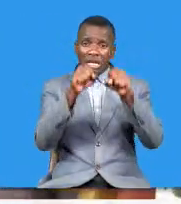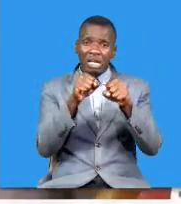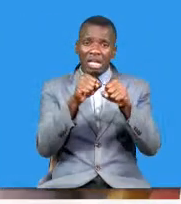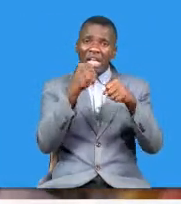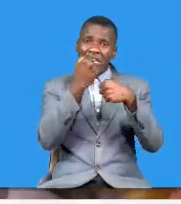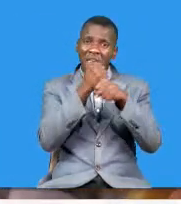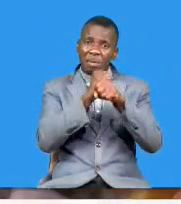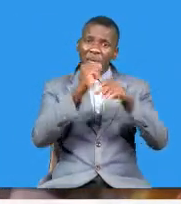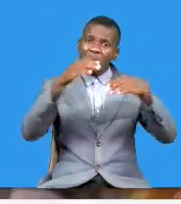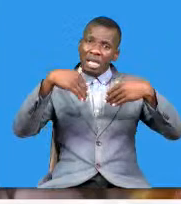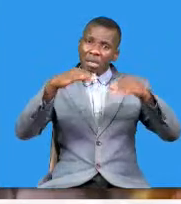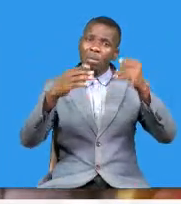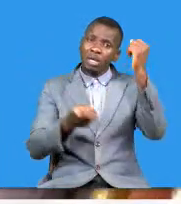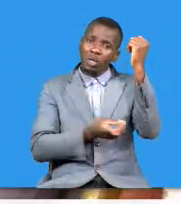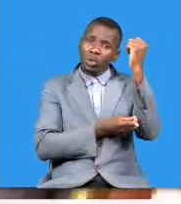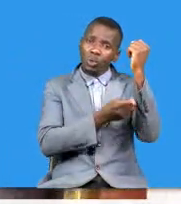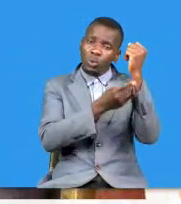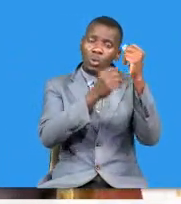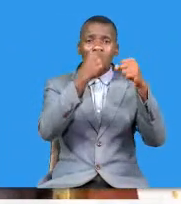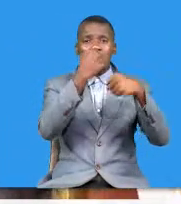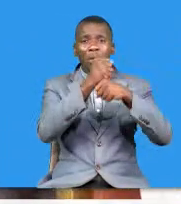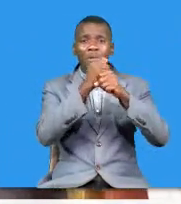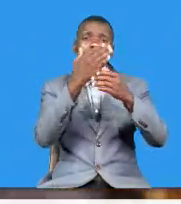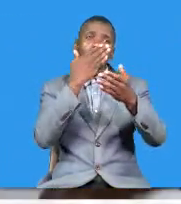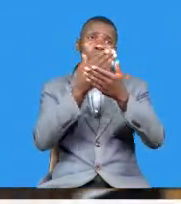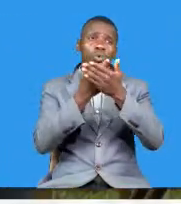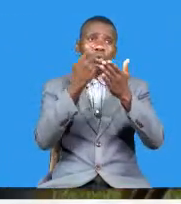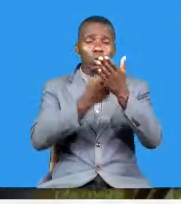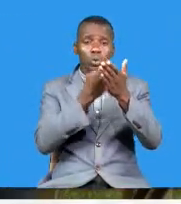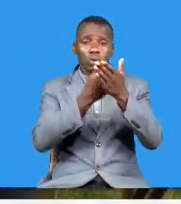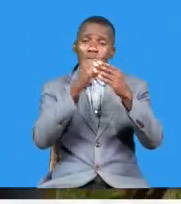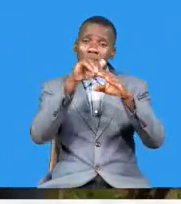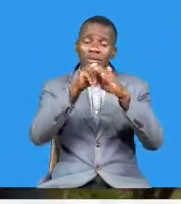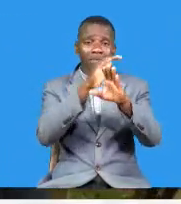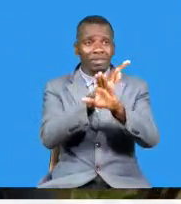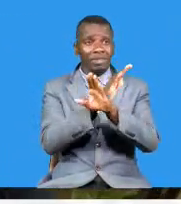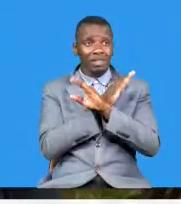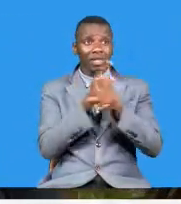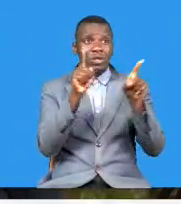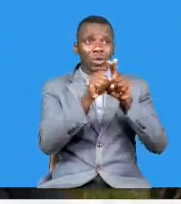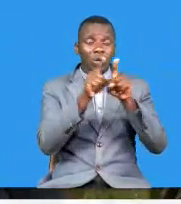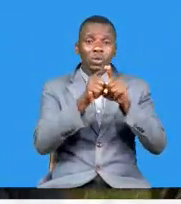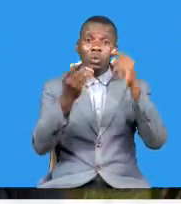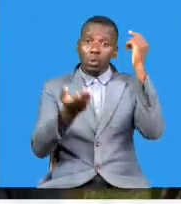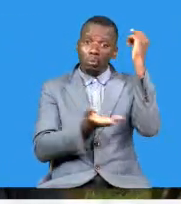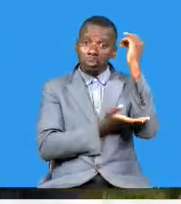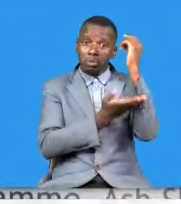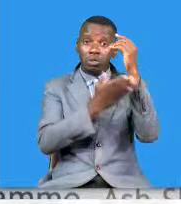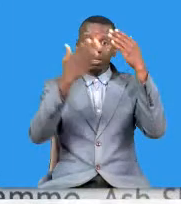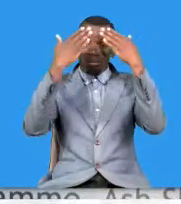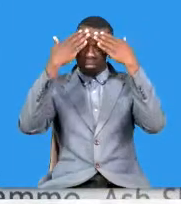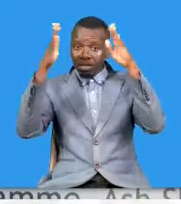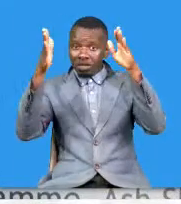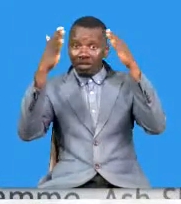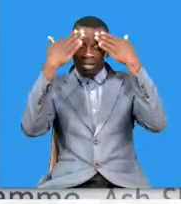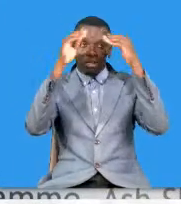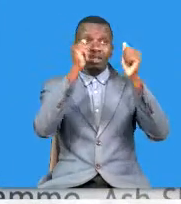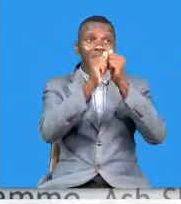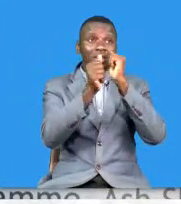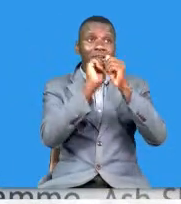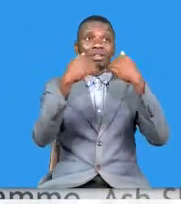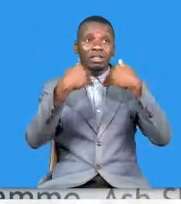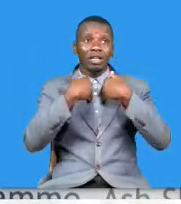development for clean cooking in Zambia and to increase awareness on nature and the climate. Sweden is a